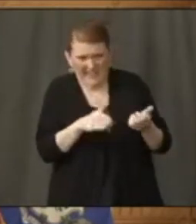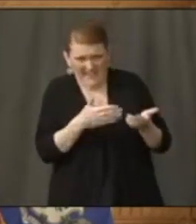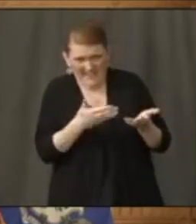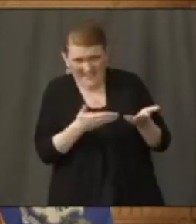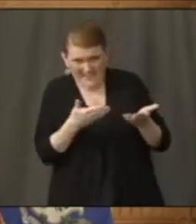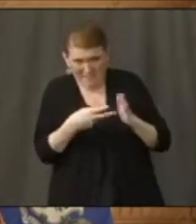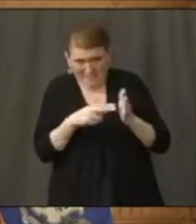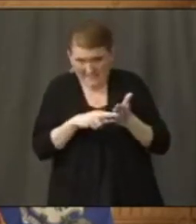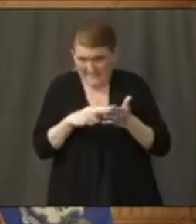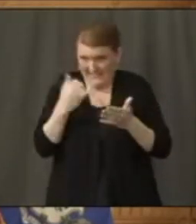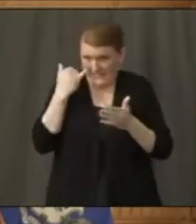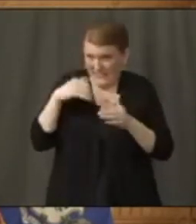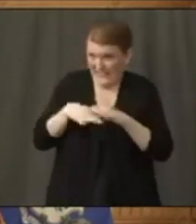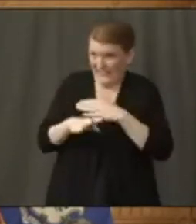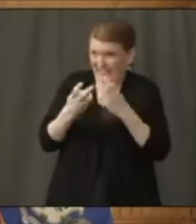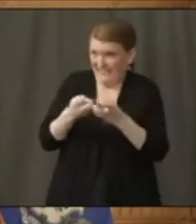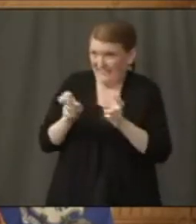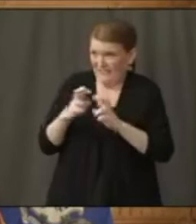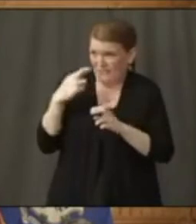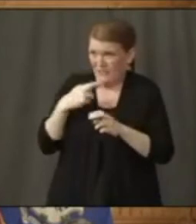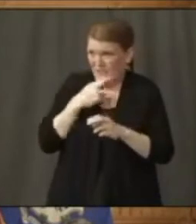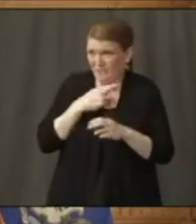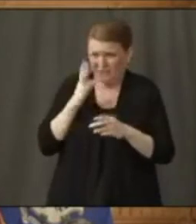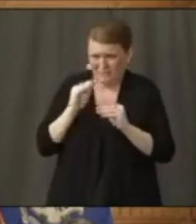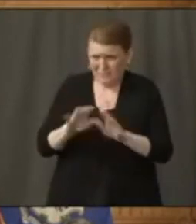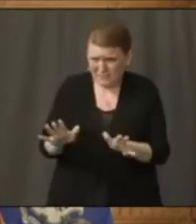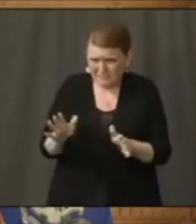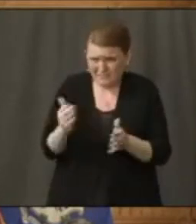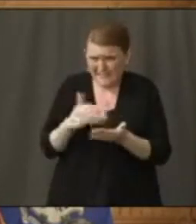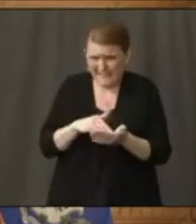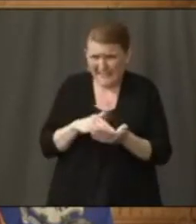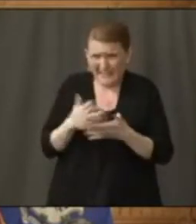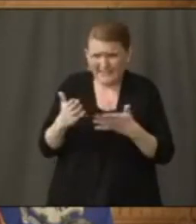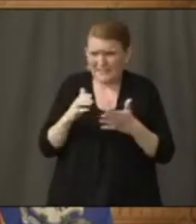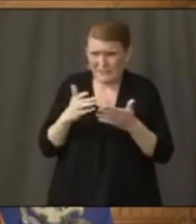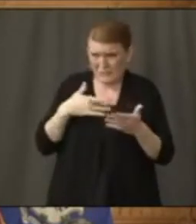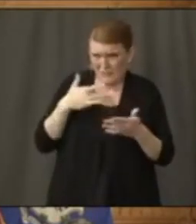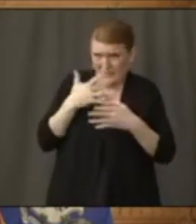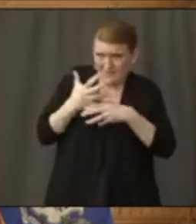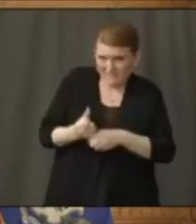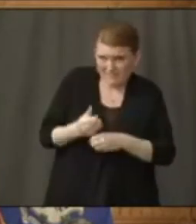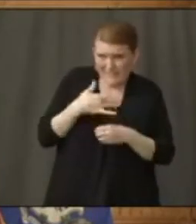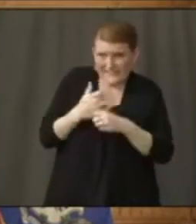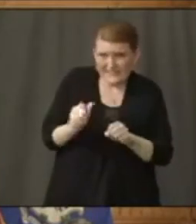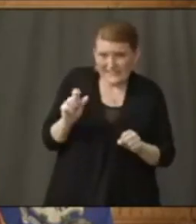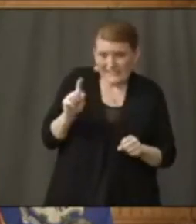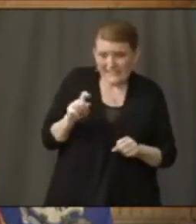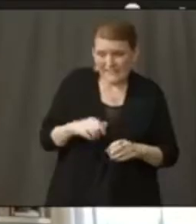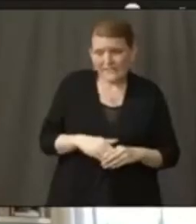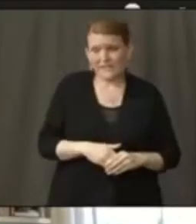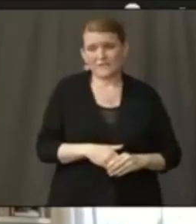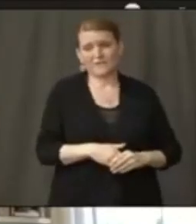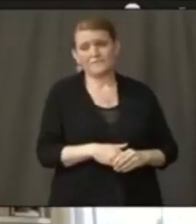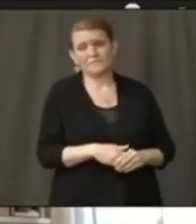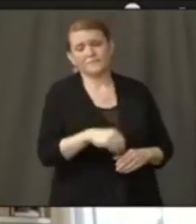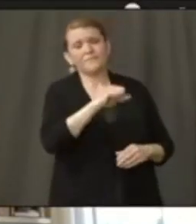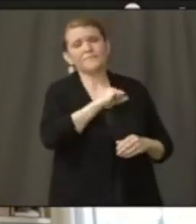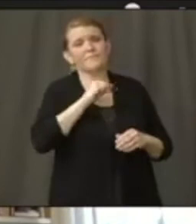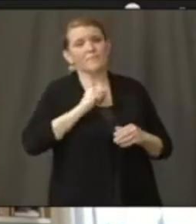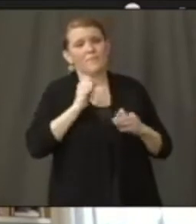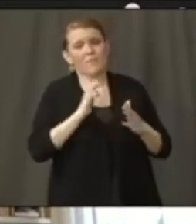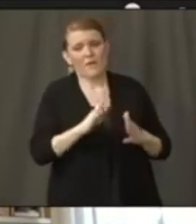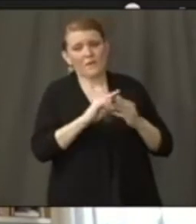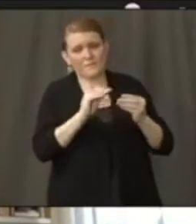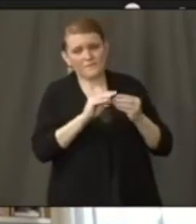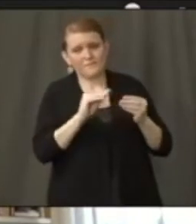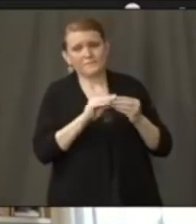Well, I think, you know, as the governor said earlier, you are much more likely to contract and spread the